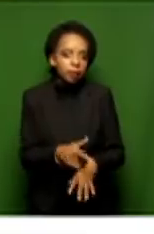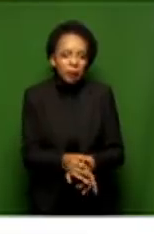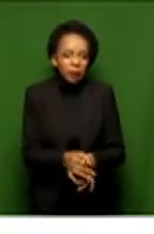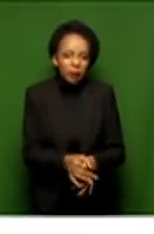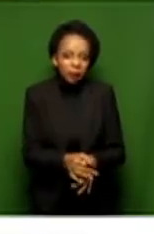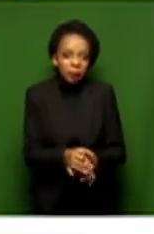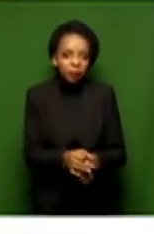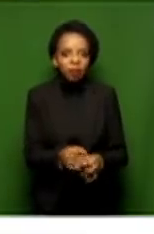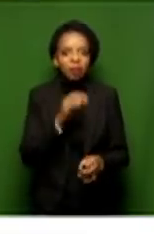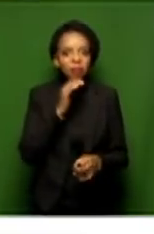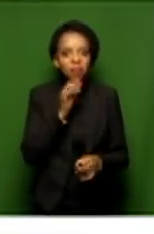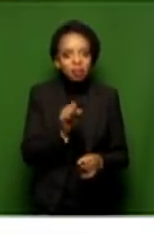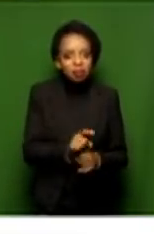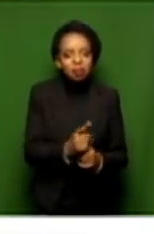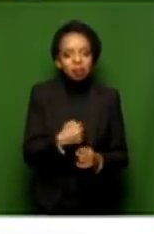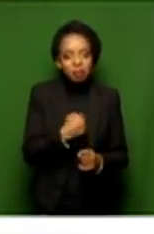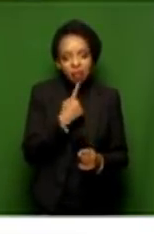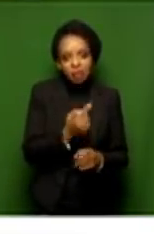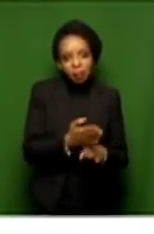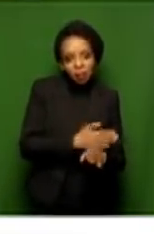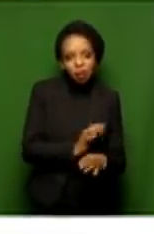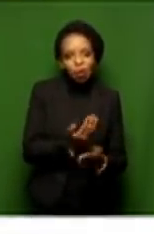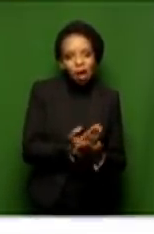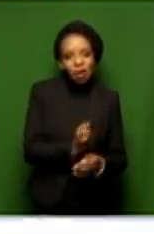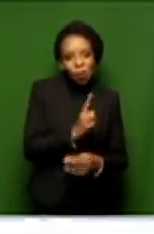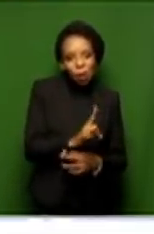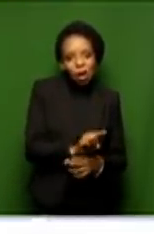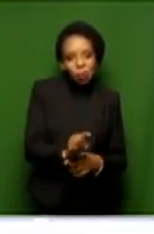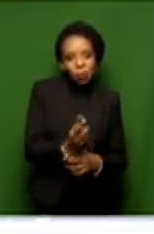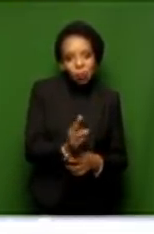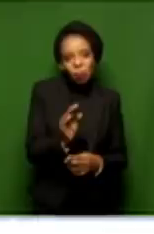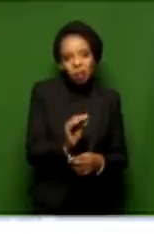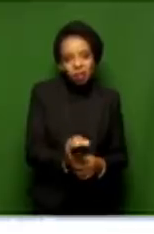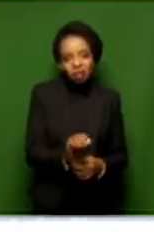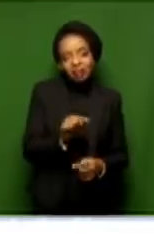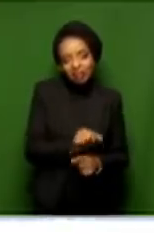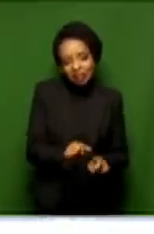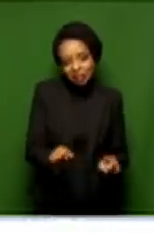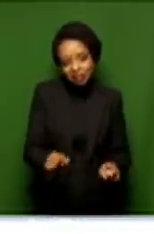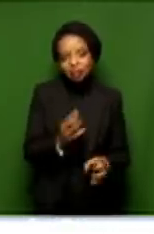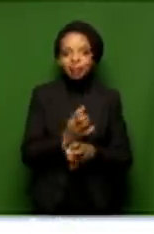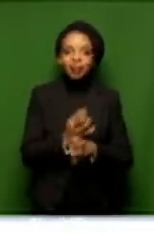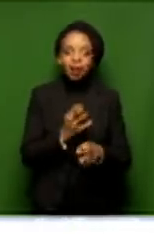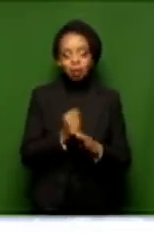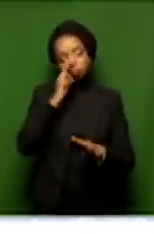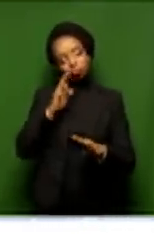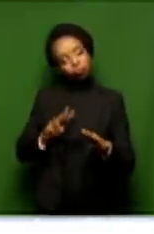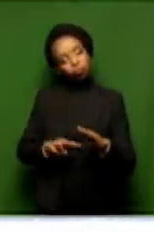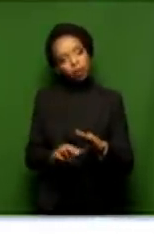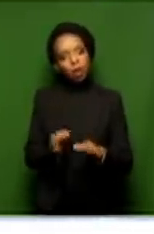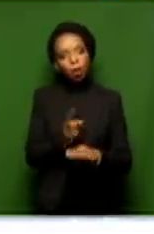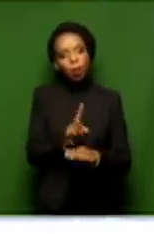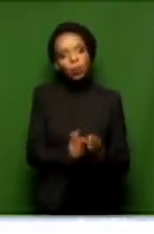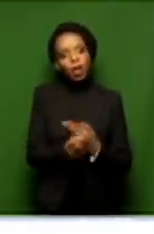of error that I mentioned of 1 to 2%, and therefore it becomes a bit of a challenge to predict them. However, we have in the